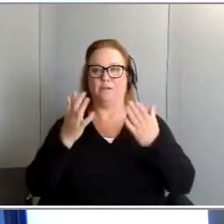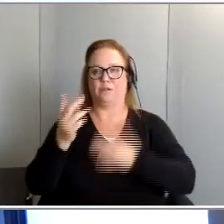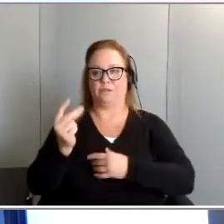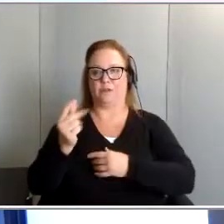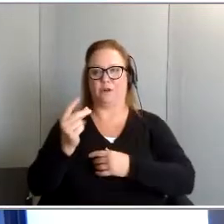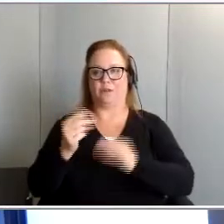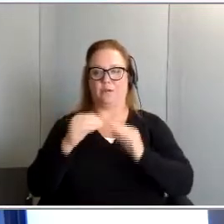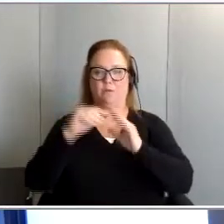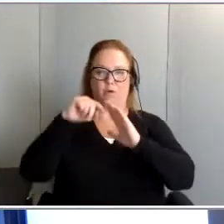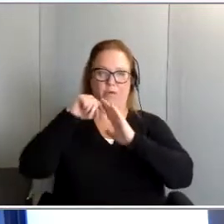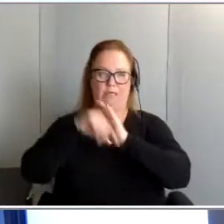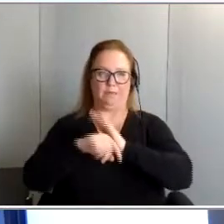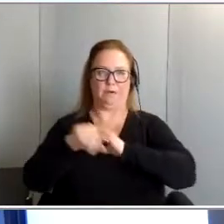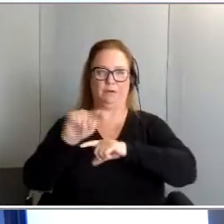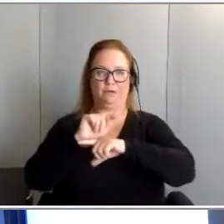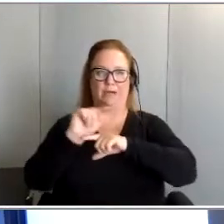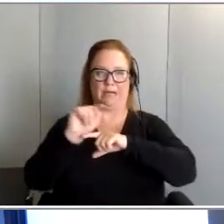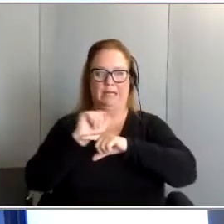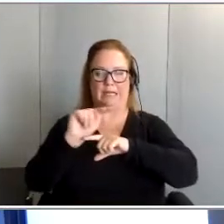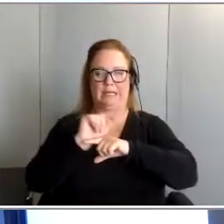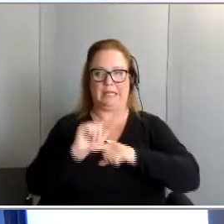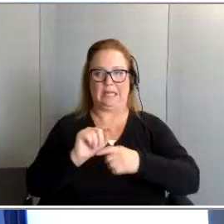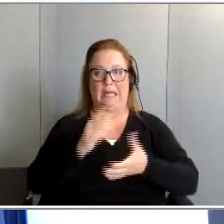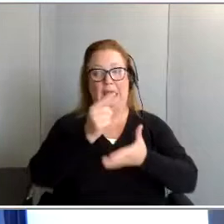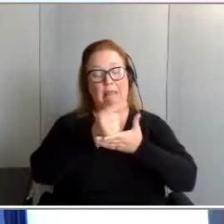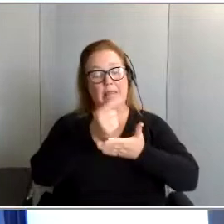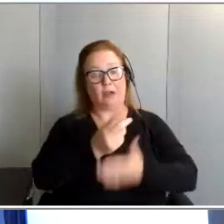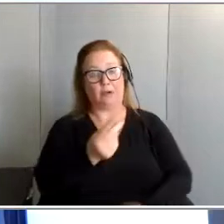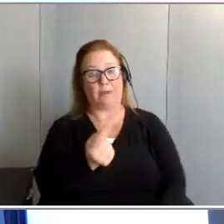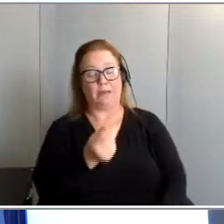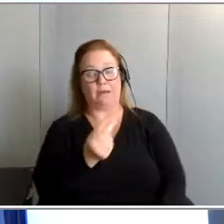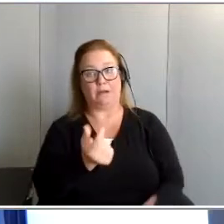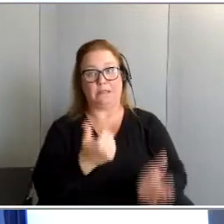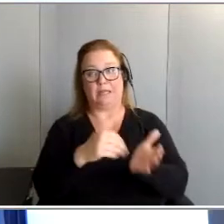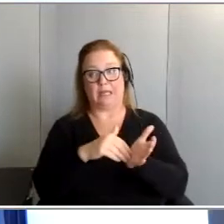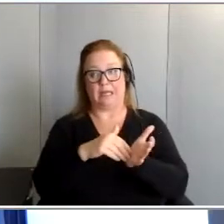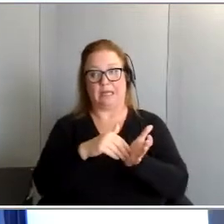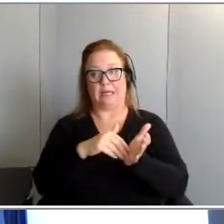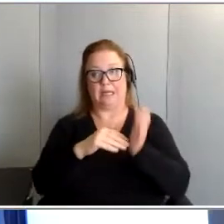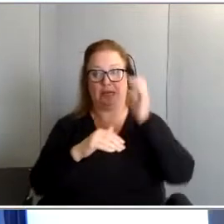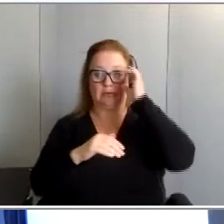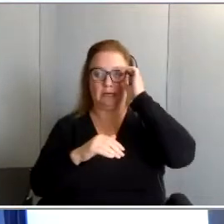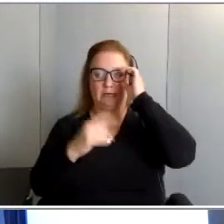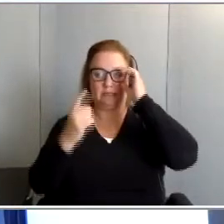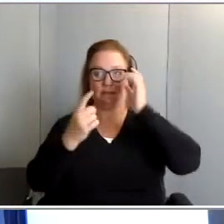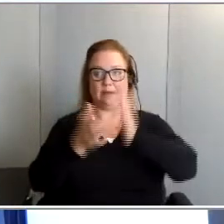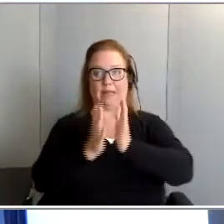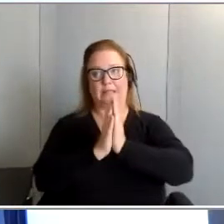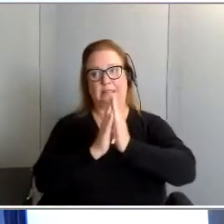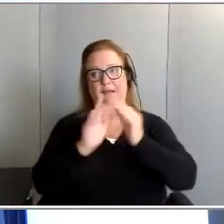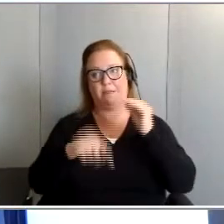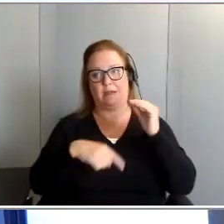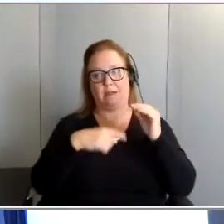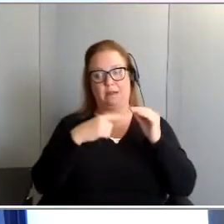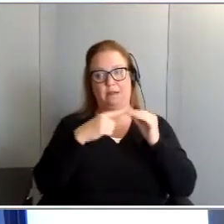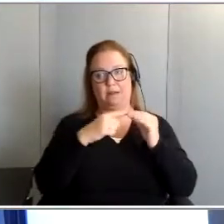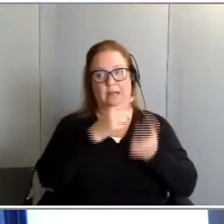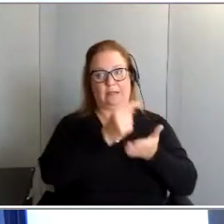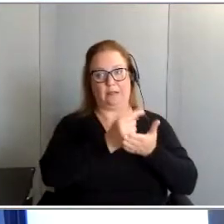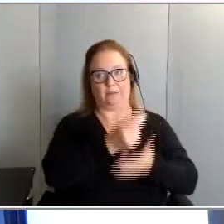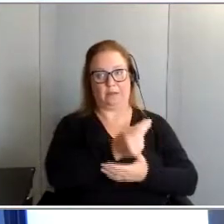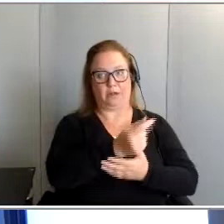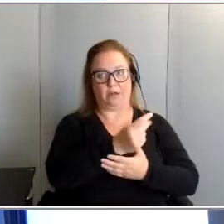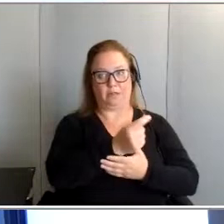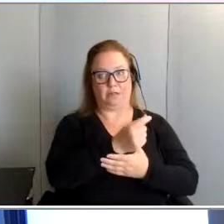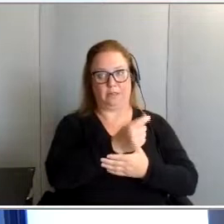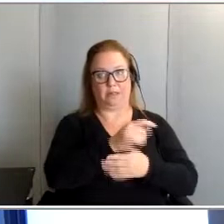deeper into training. Right. Are therapy dogs, again, just going back because somebody asked a question about, are therapy dogs the ones that go on planes